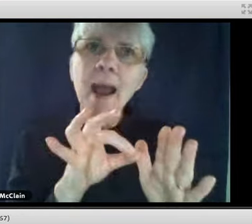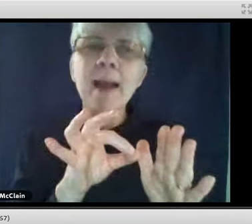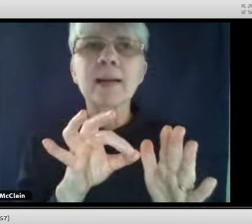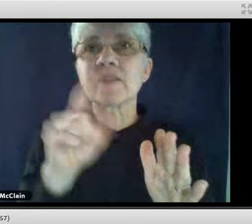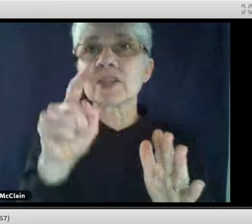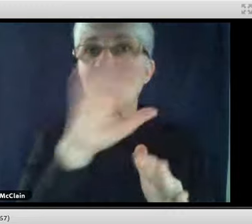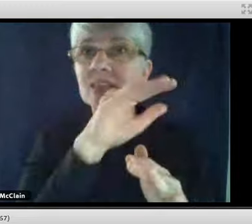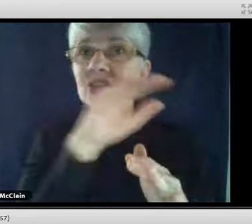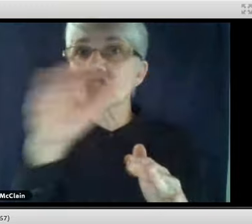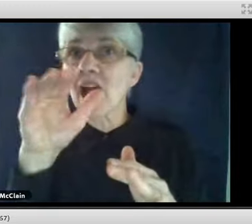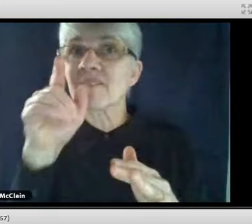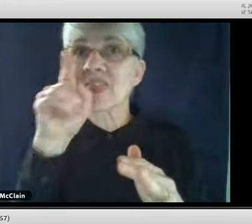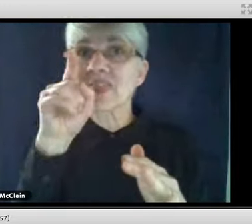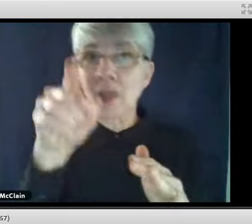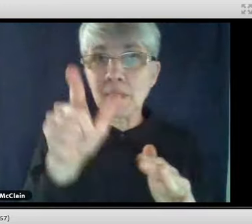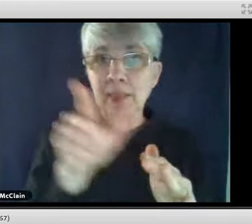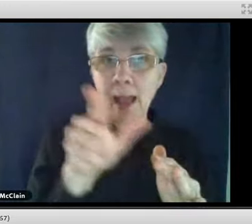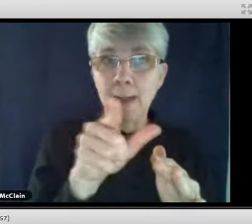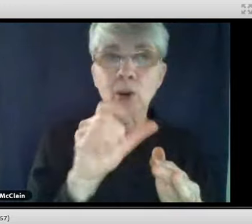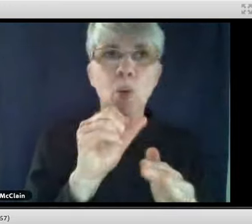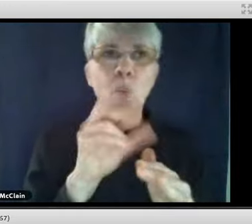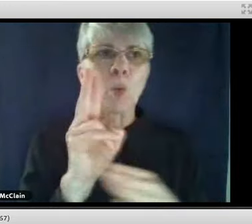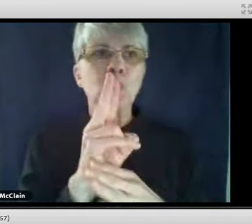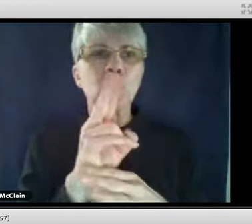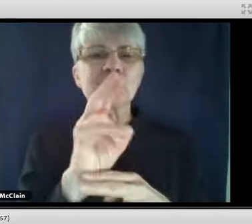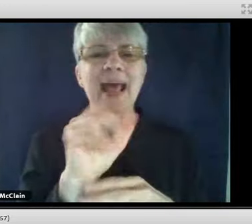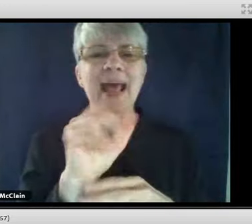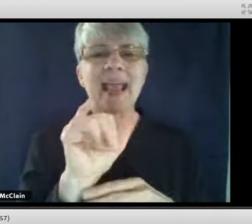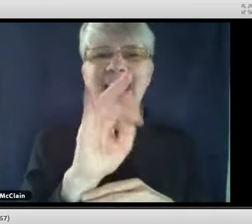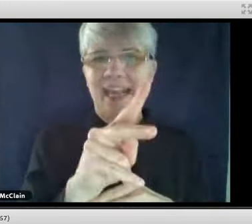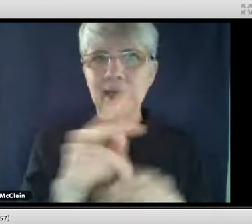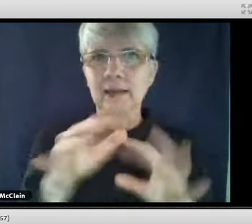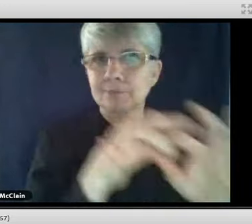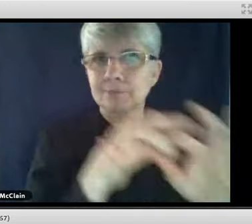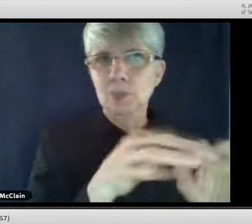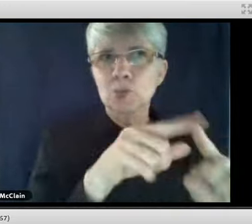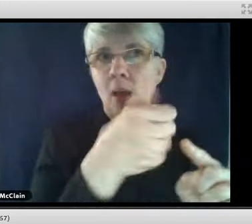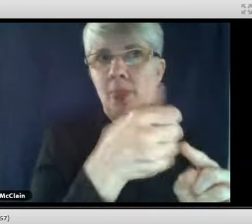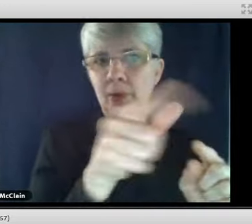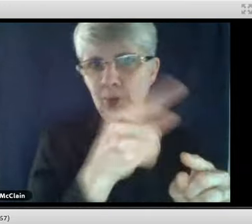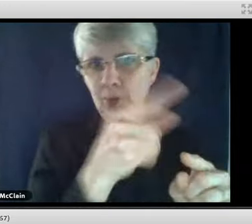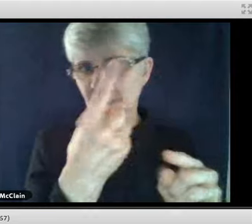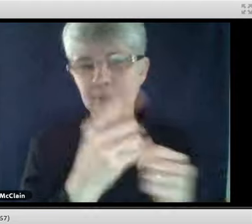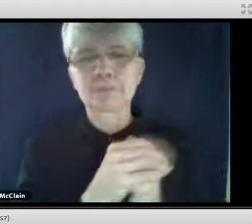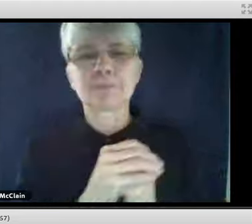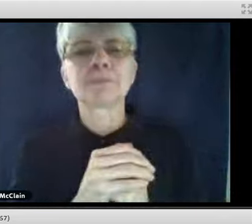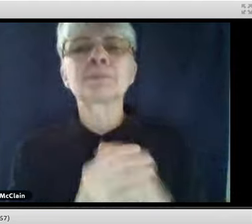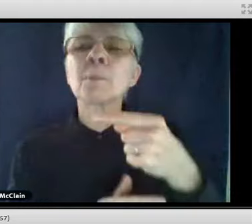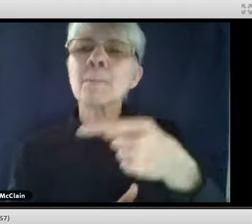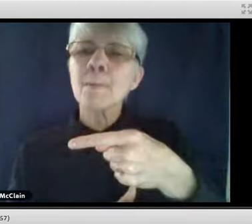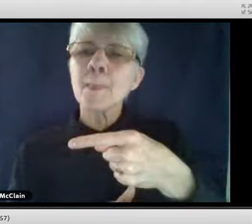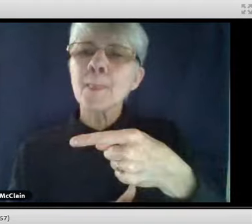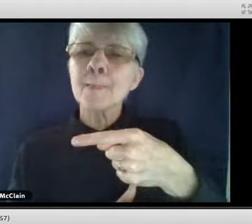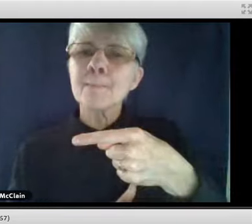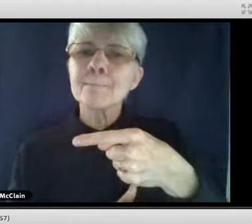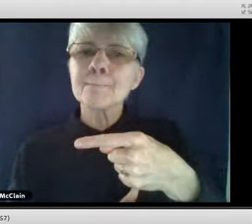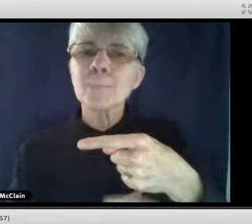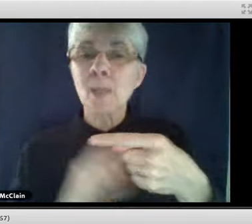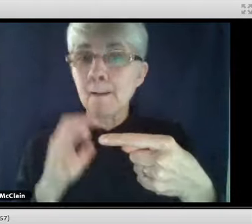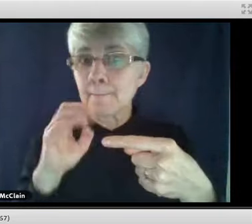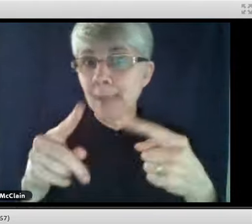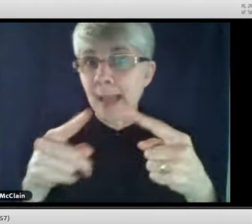shelf physically or using a link, right, to find an electronic resource. So getting back to